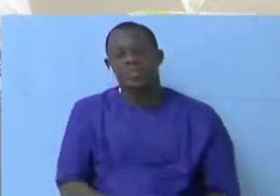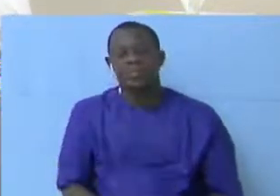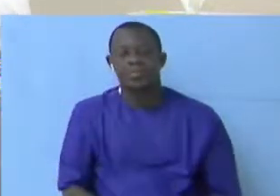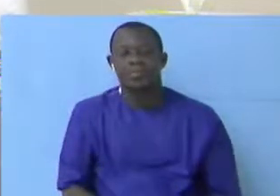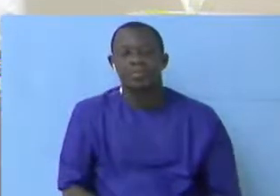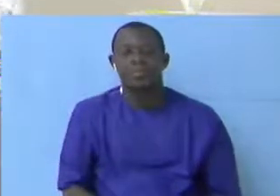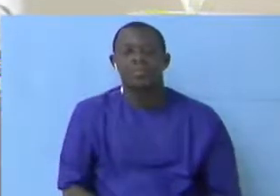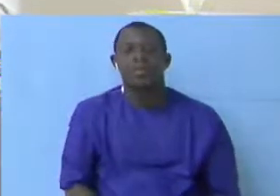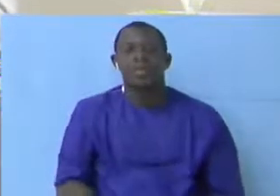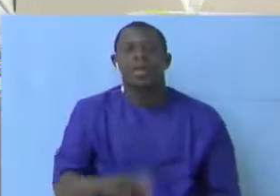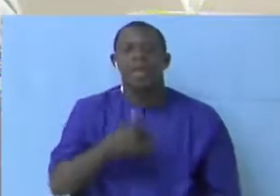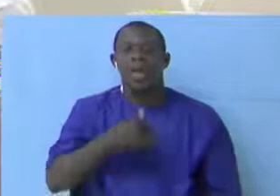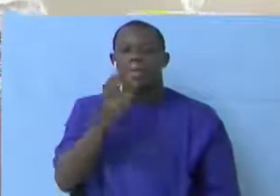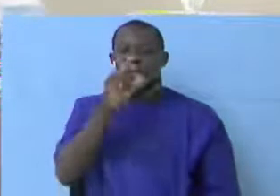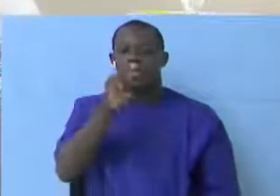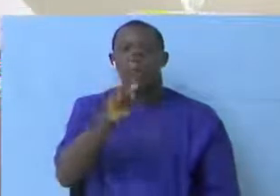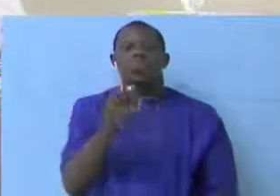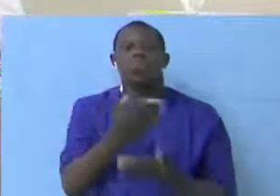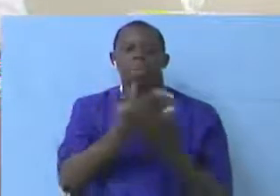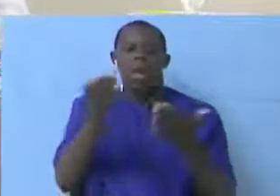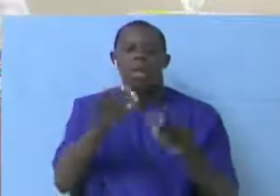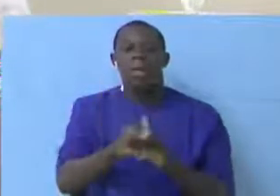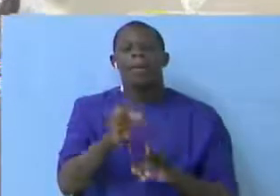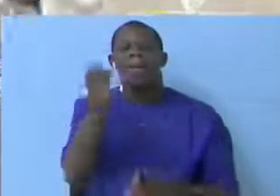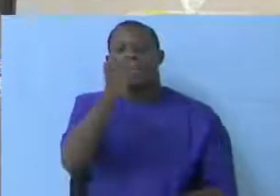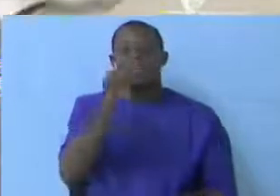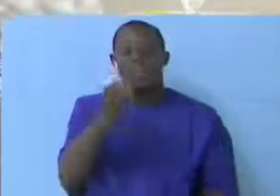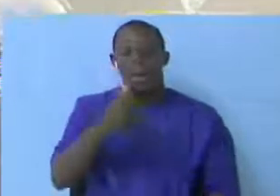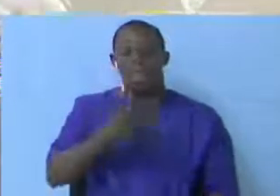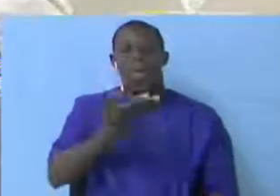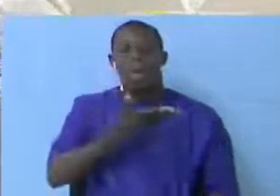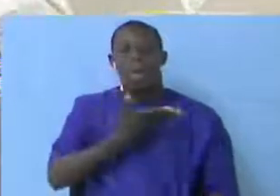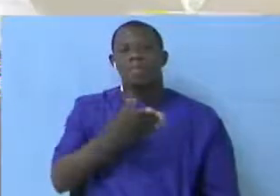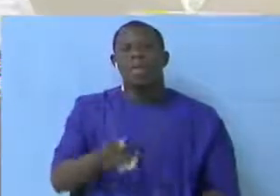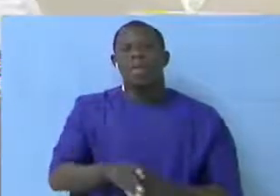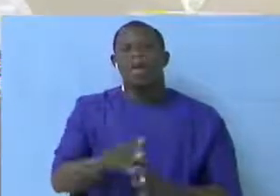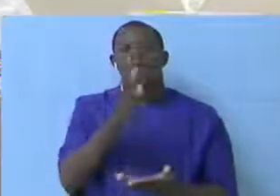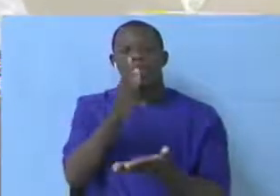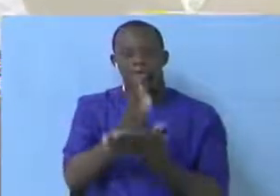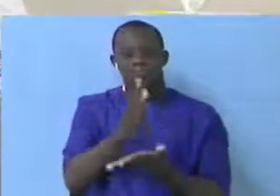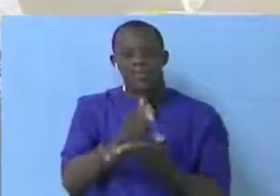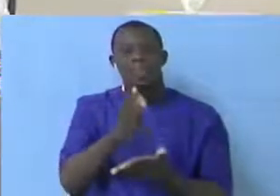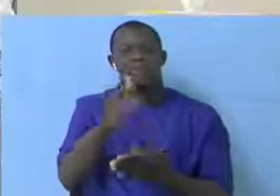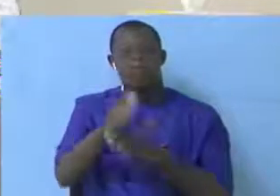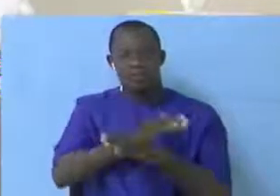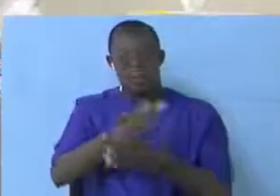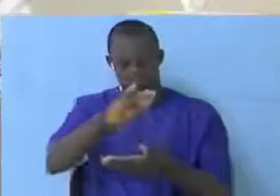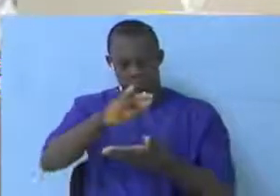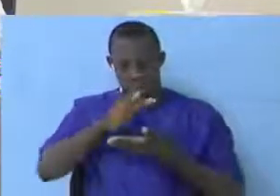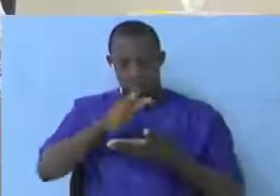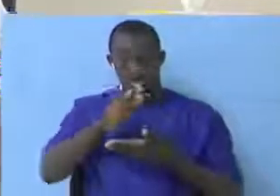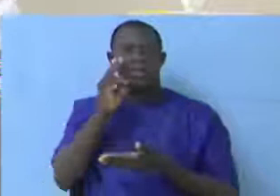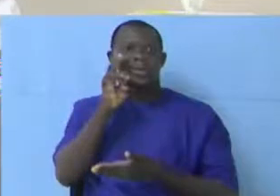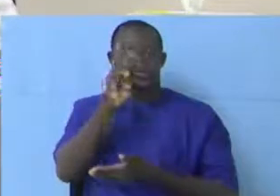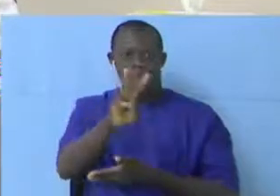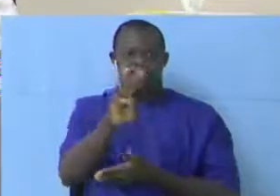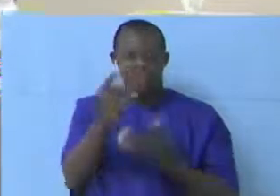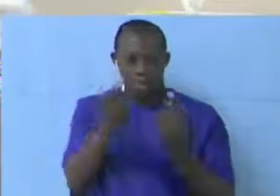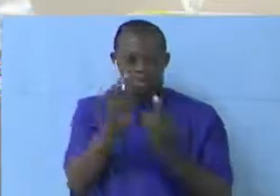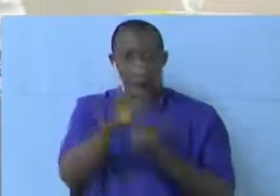testifies. I say this because I have the advantage of having the evidence in my possession and seeing things.